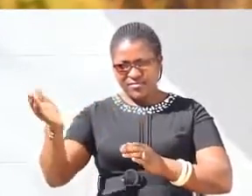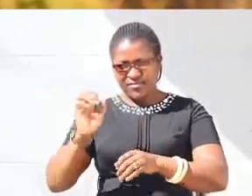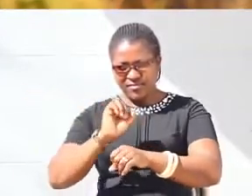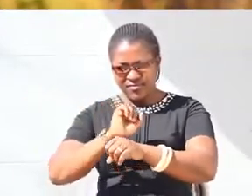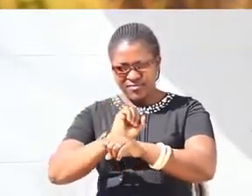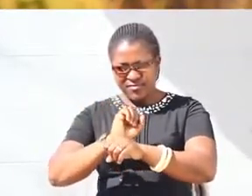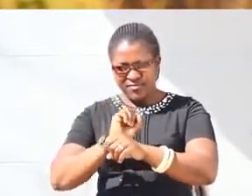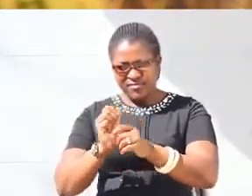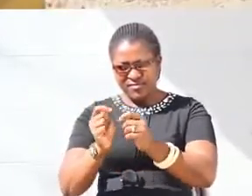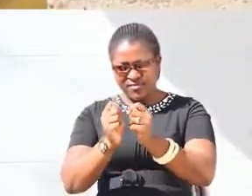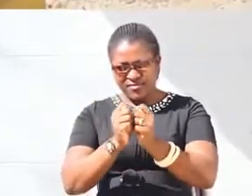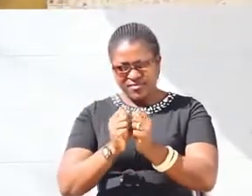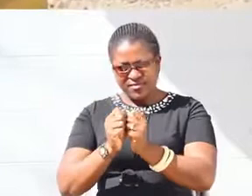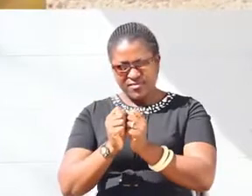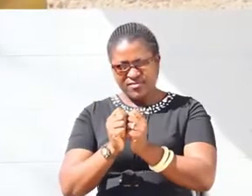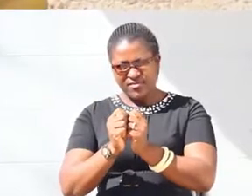tubelekele amo.